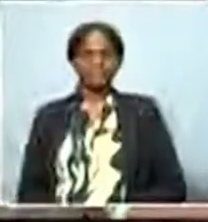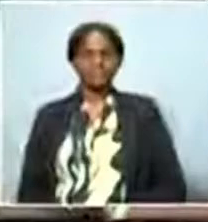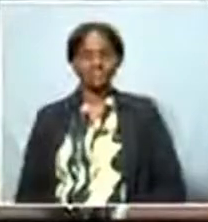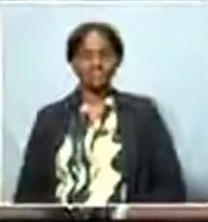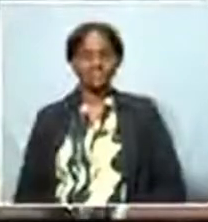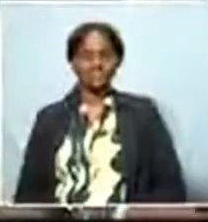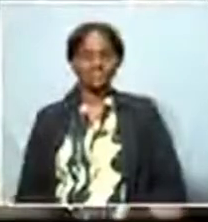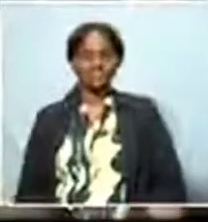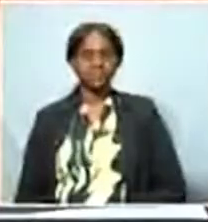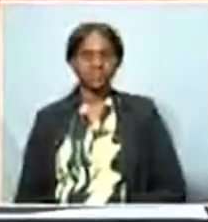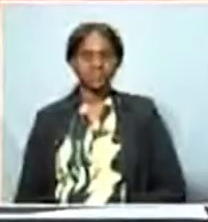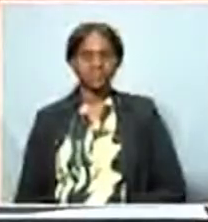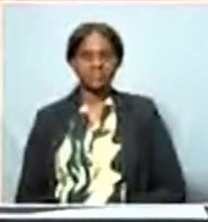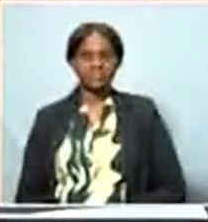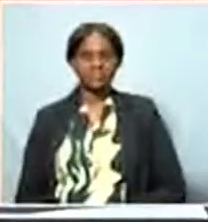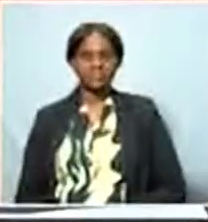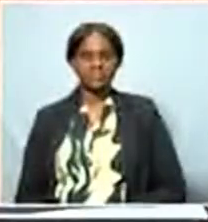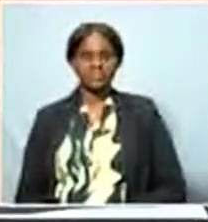as we bring this